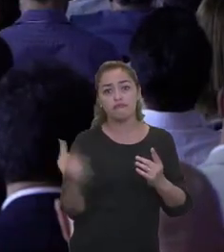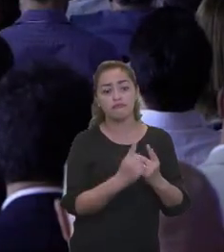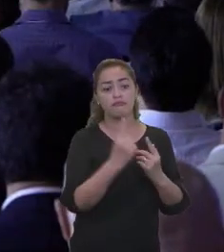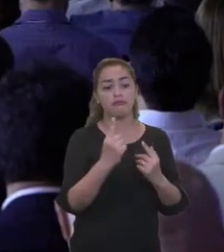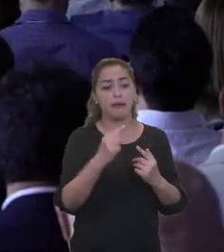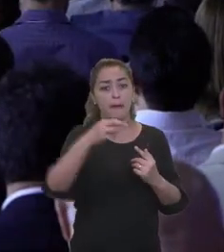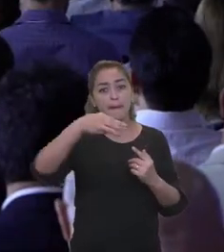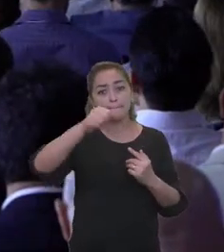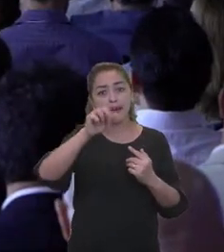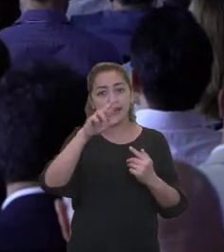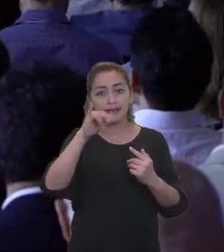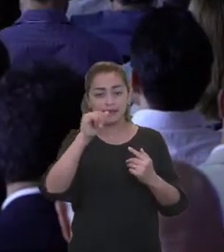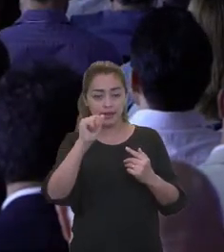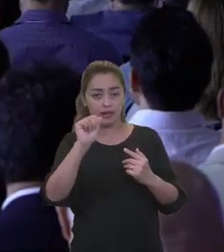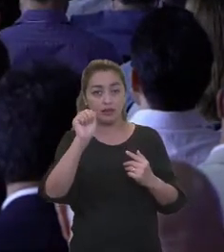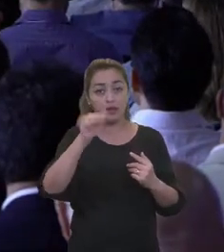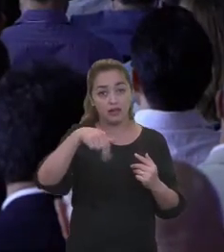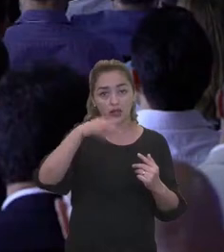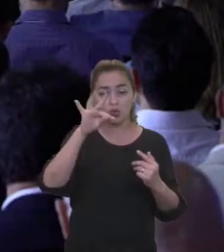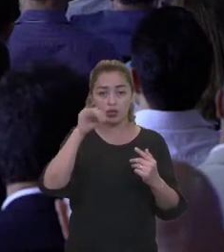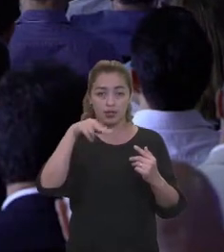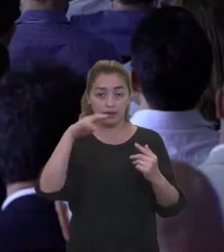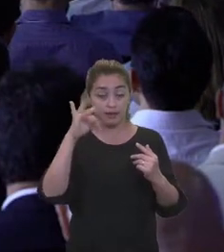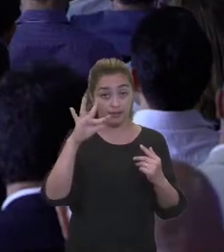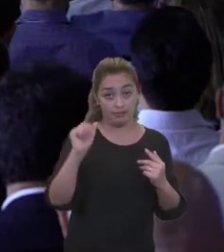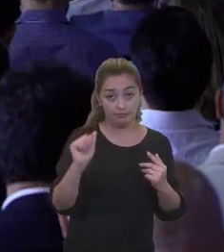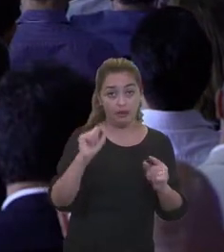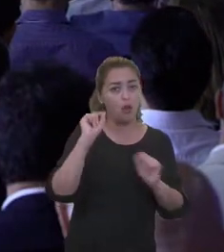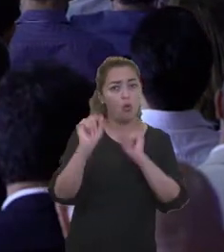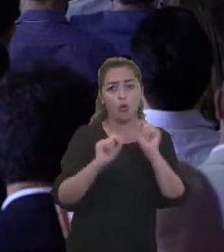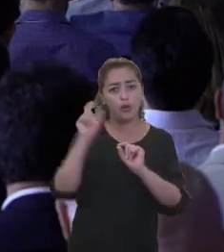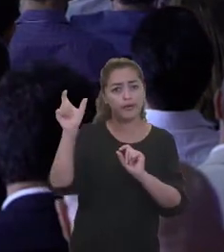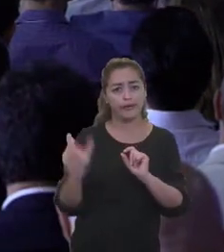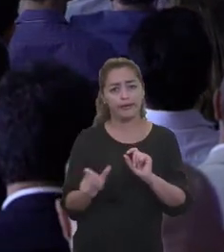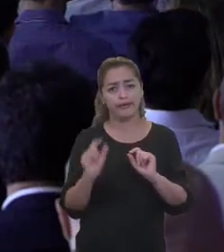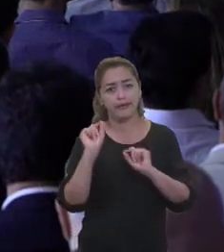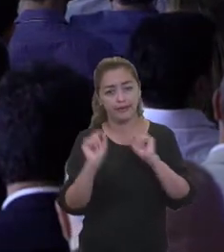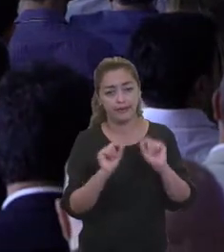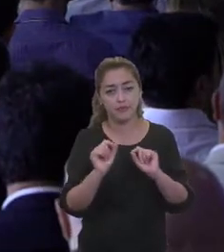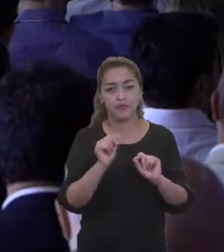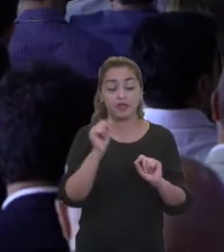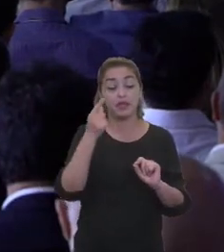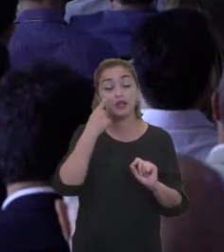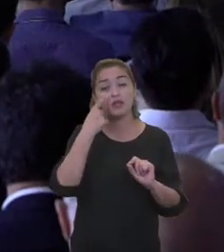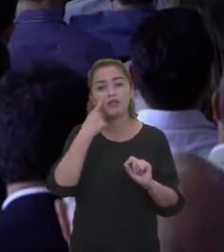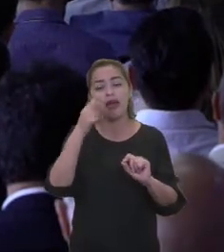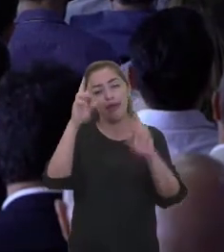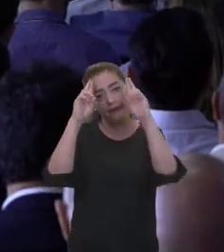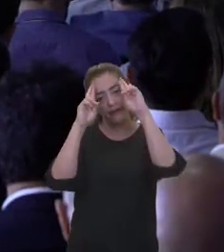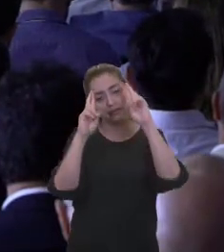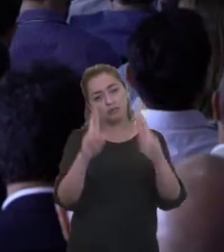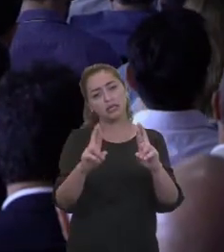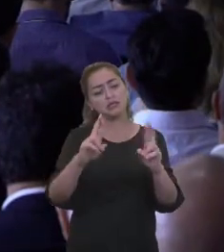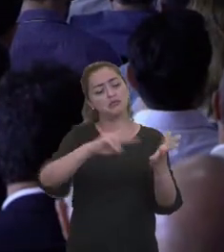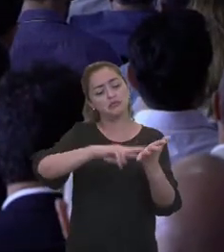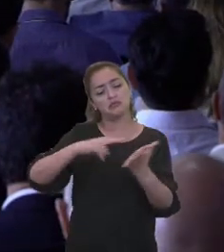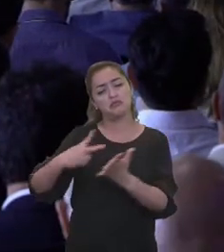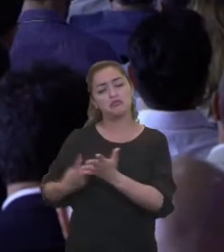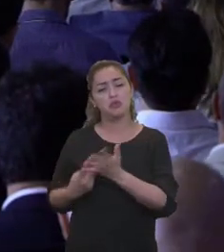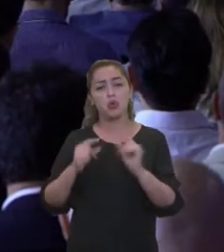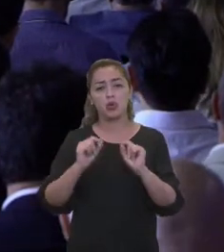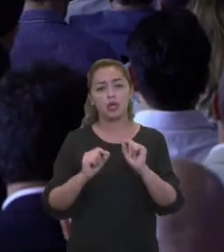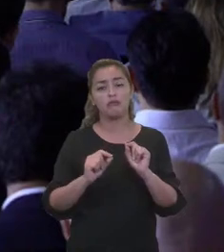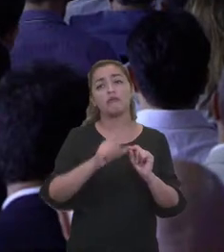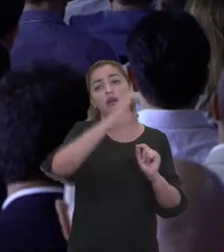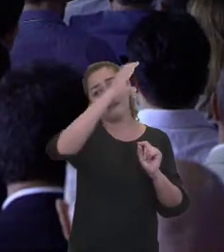at Maria Antonietta. What is it we do? One of our values is respect. Respect is